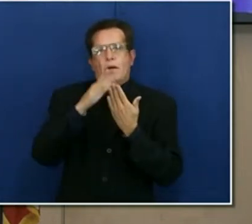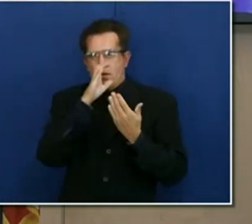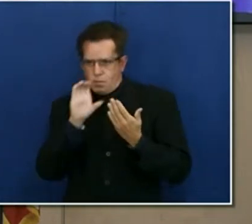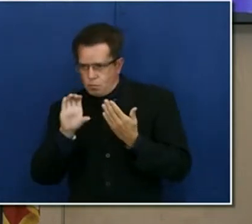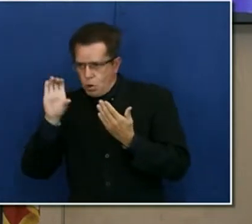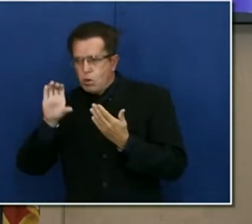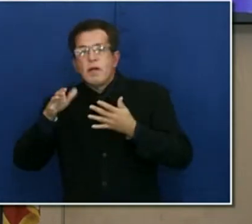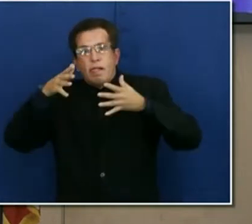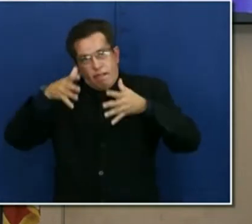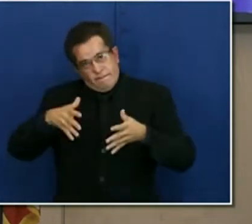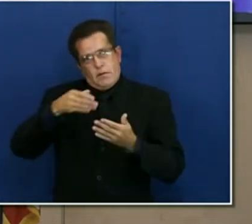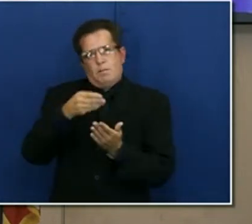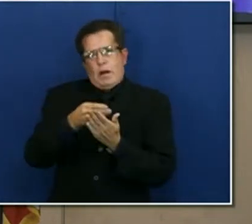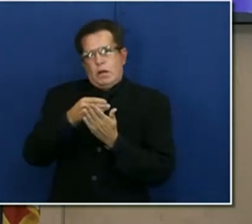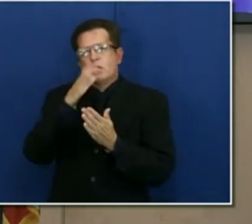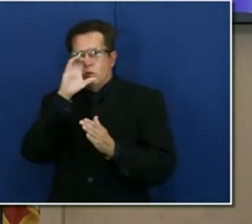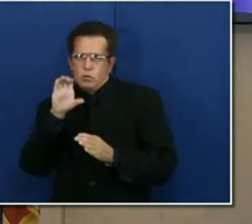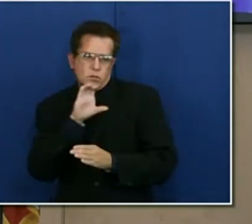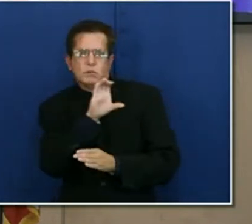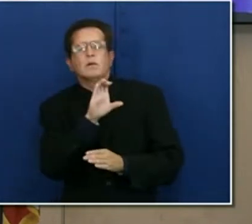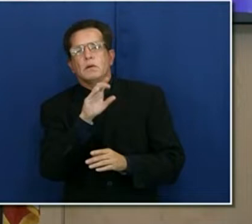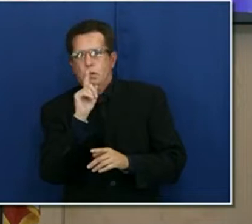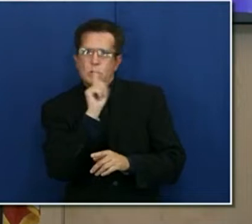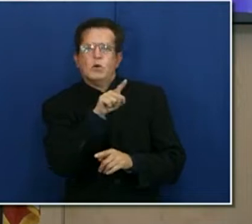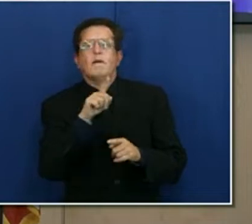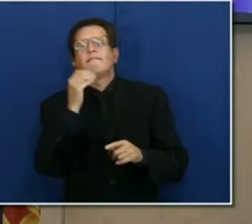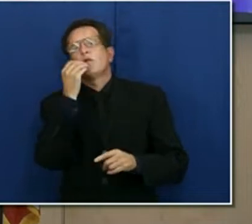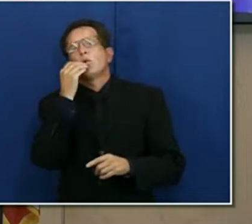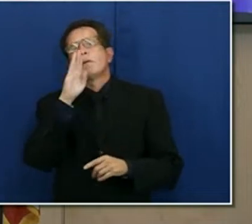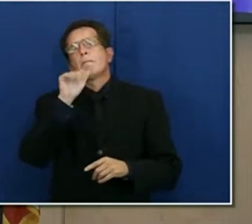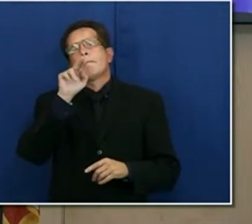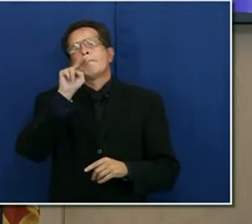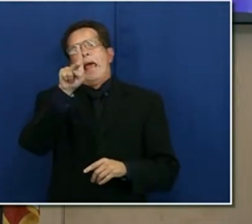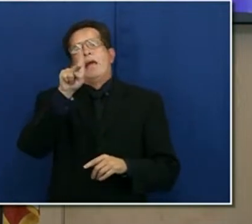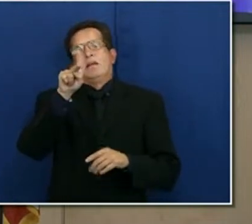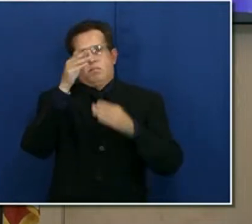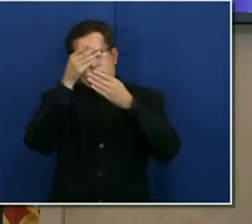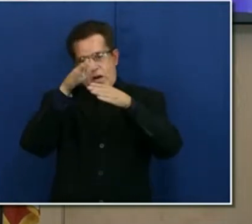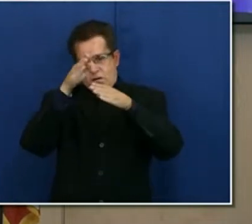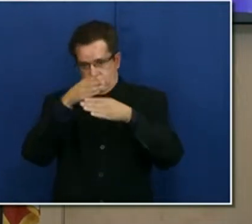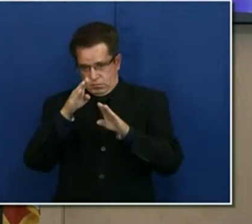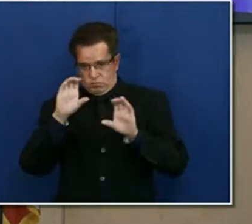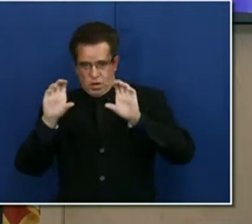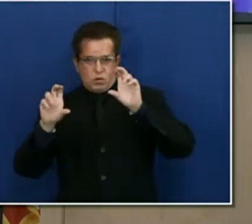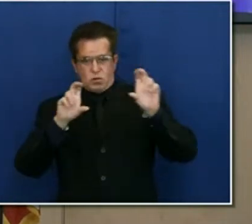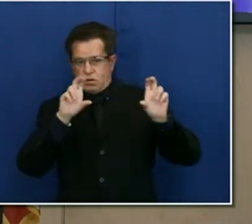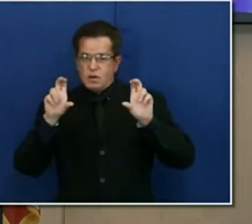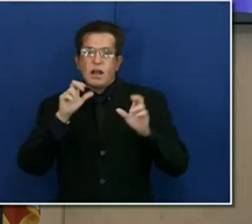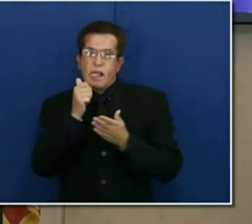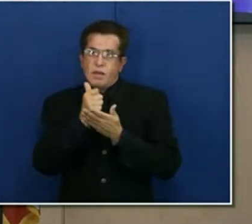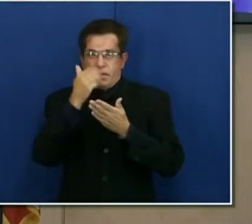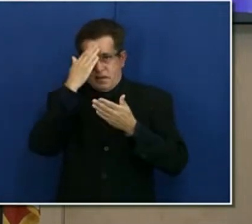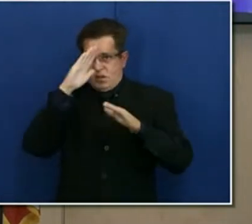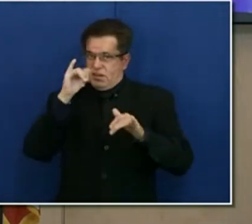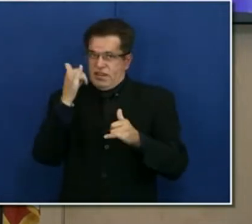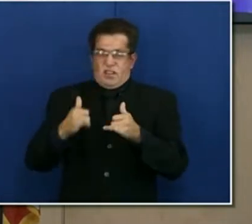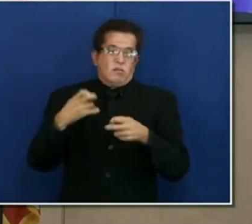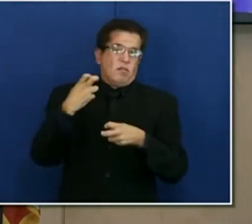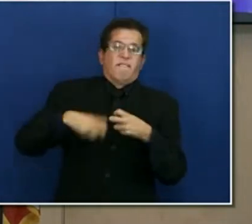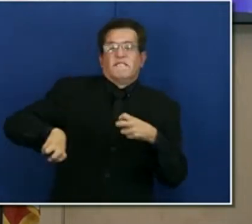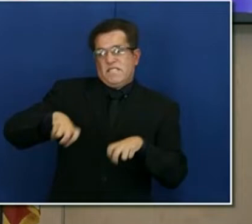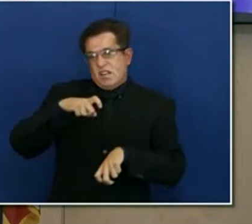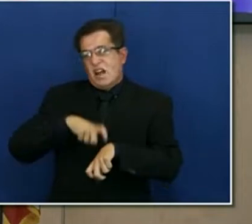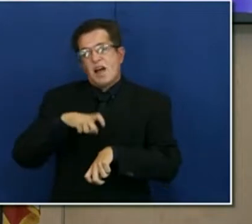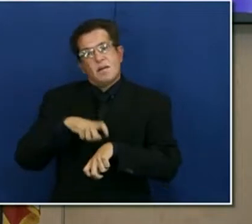the programs being redirected to the food banks. We know these are tough times. This will help people